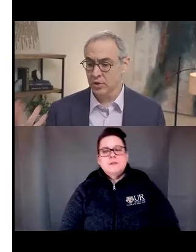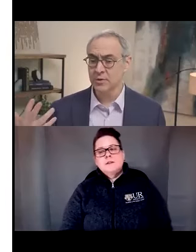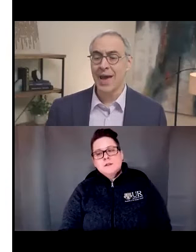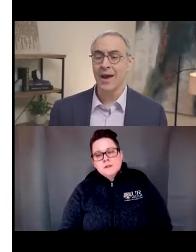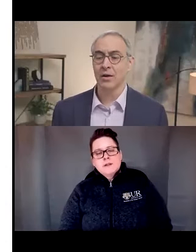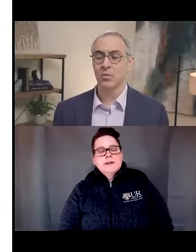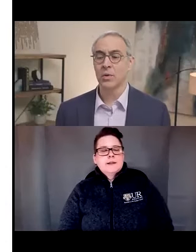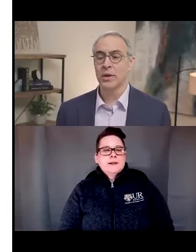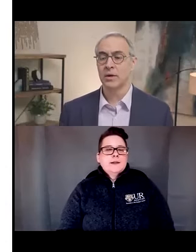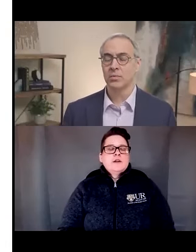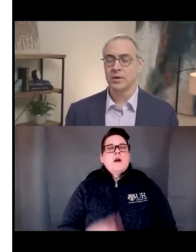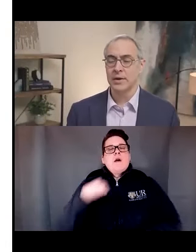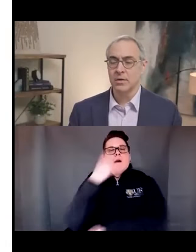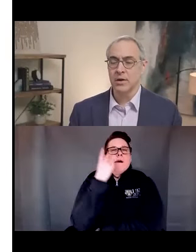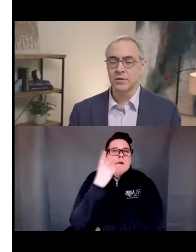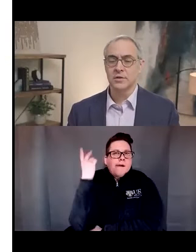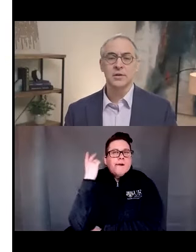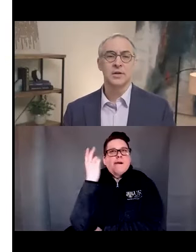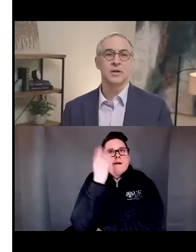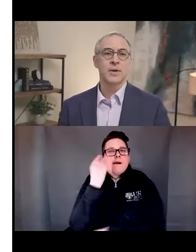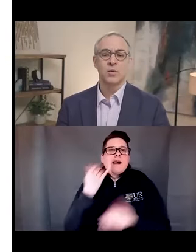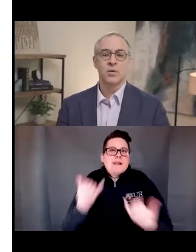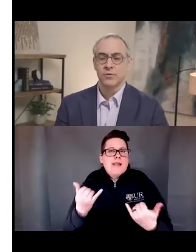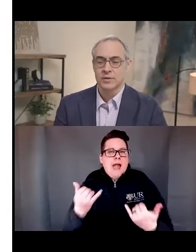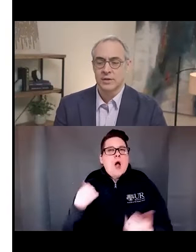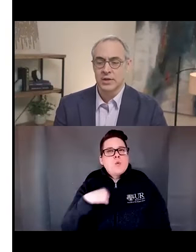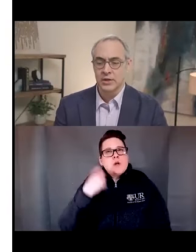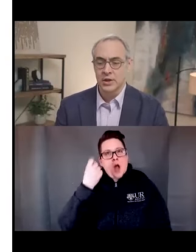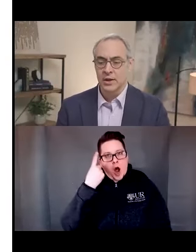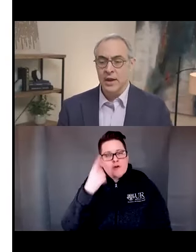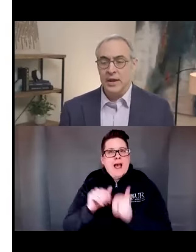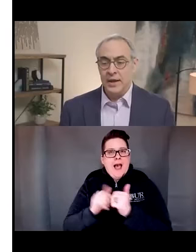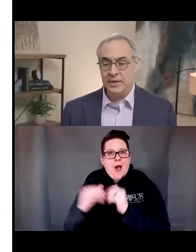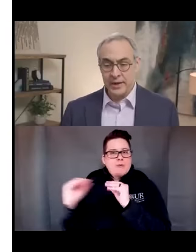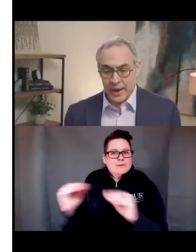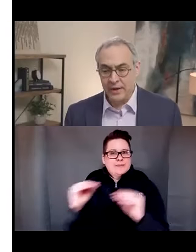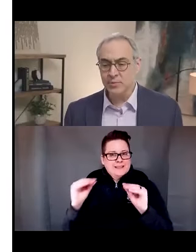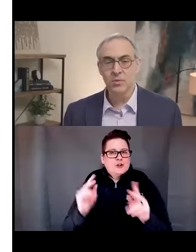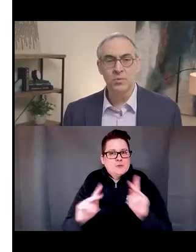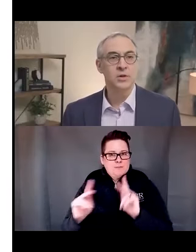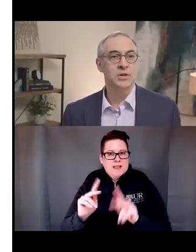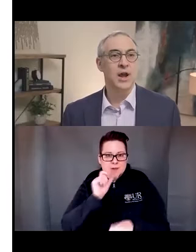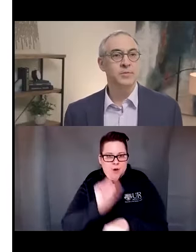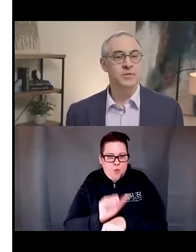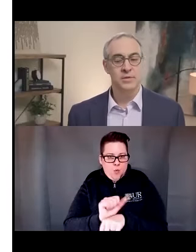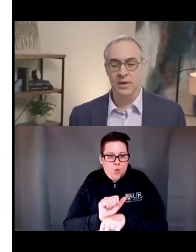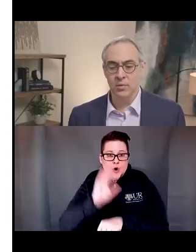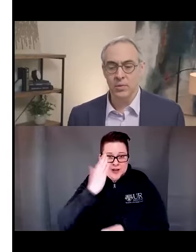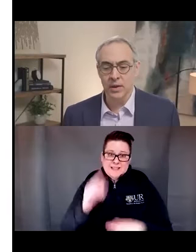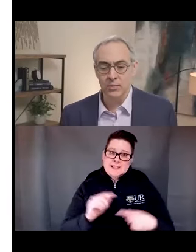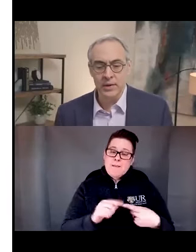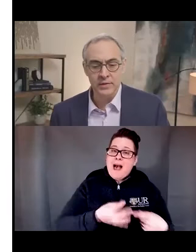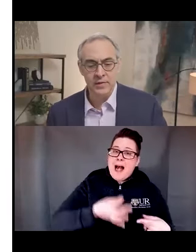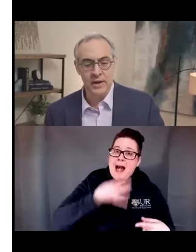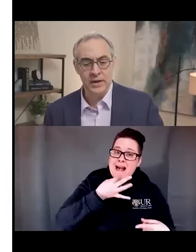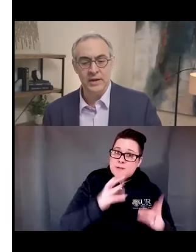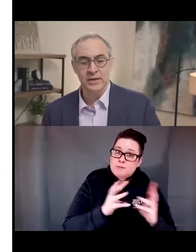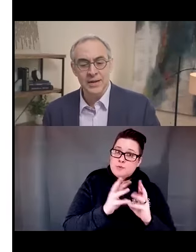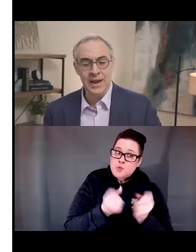sort of looked back on what we now understood about workforce education, it seemed like expert workshops that we